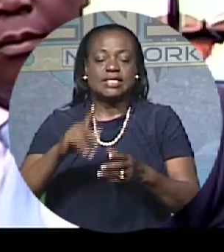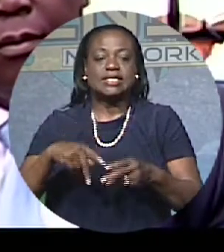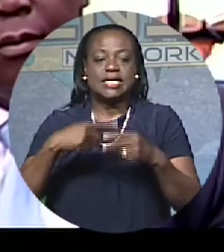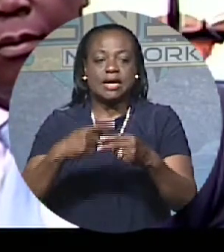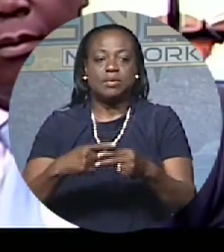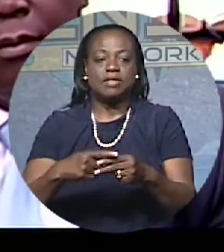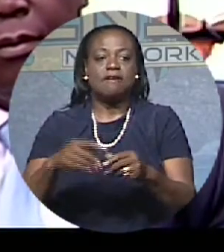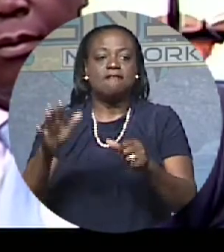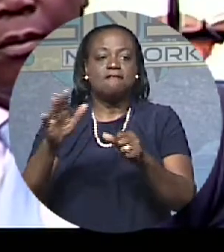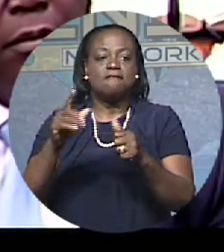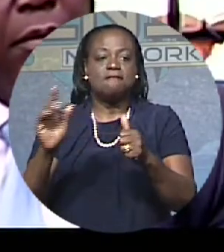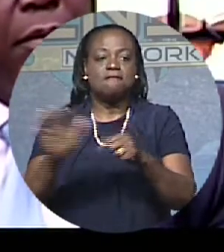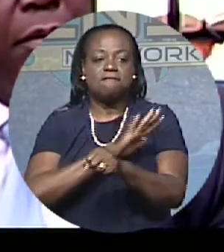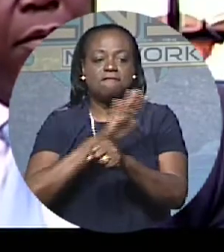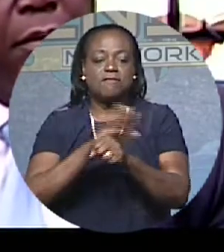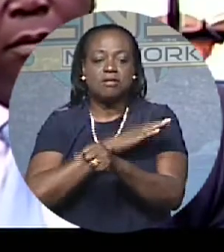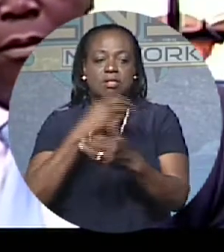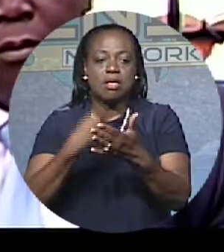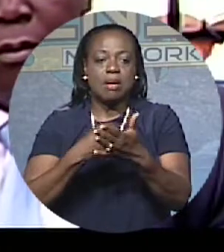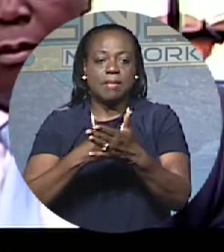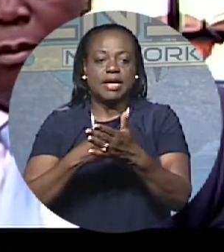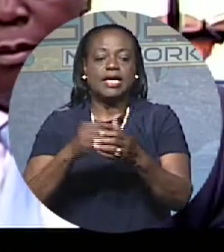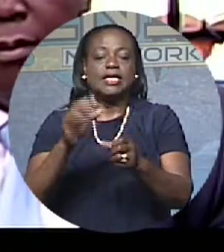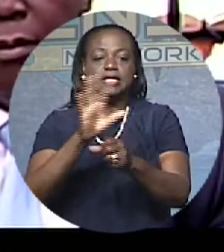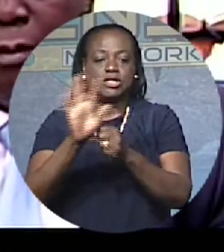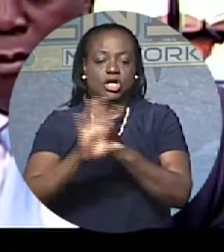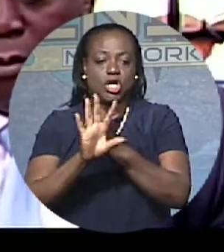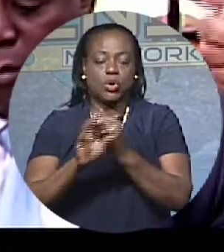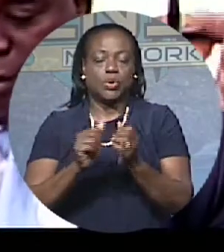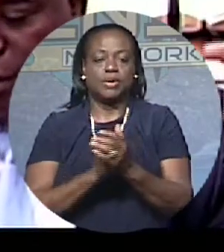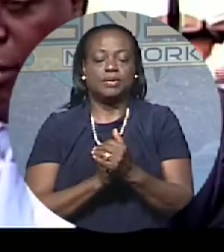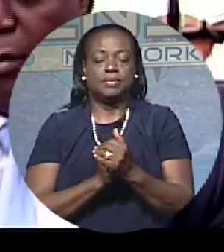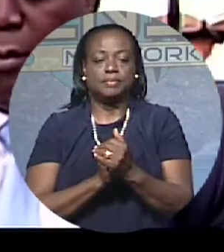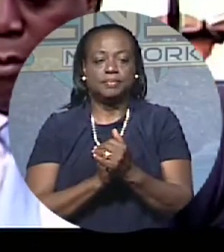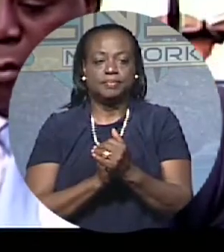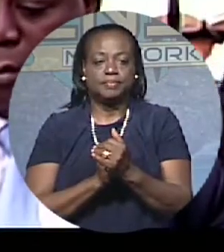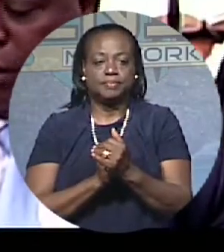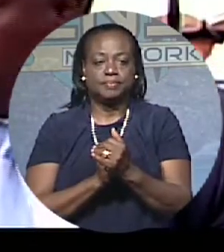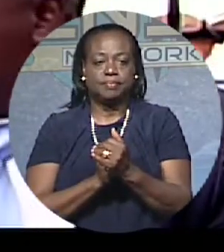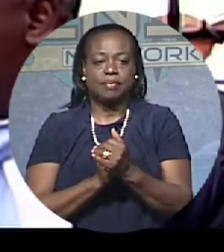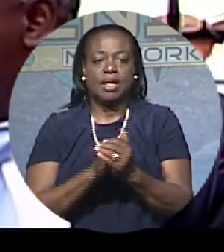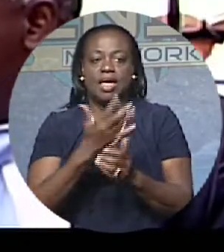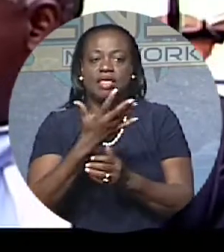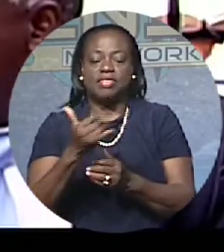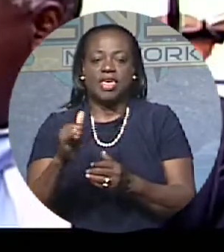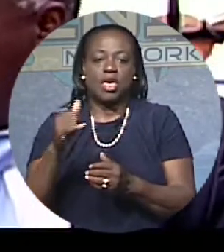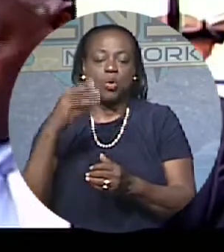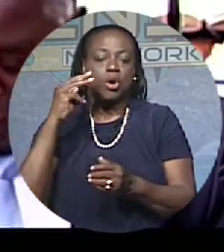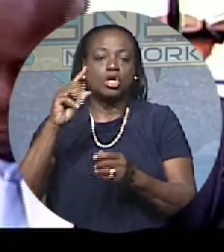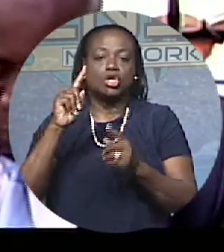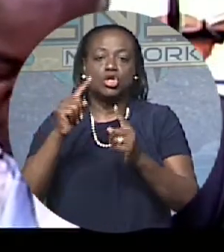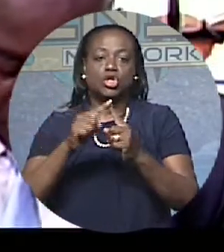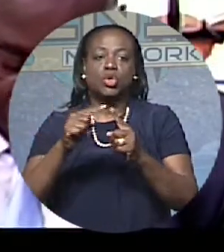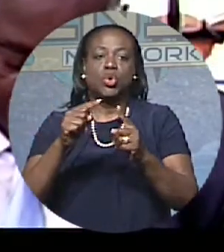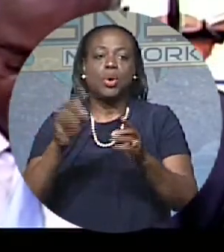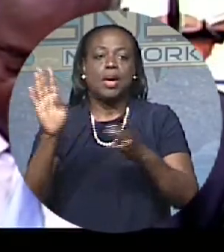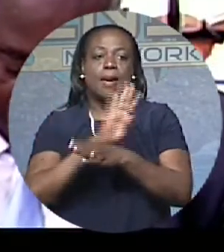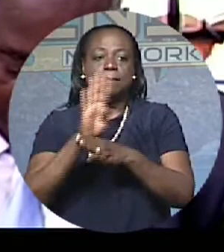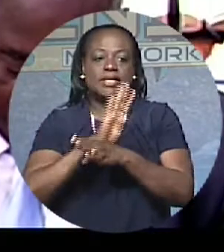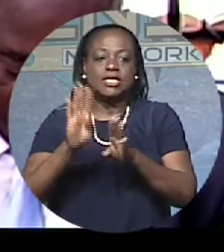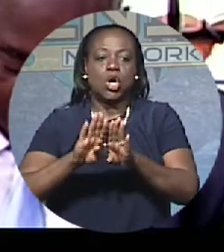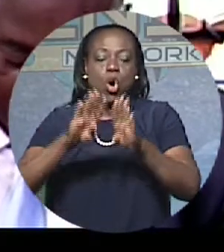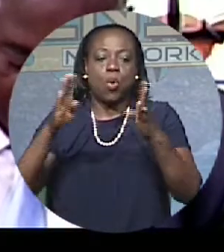by our predecessors, contrary to any other public statements made. They were too busy opening the stadium before